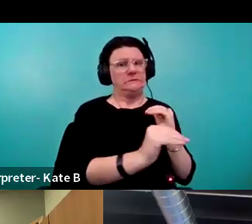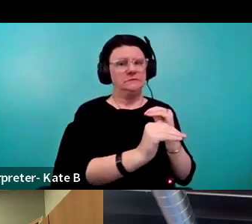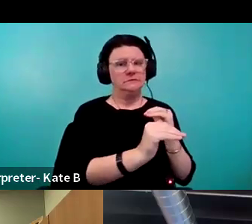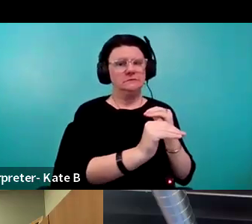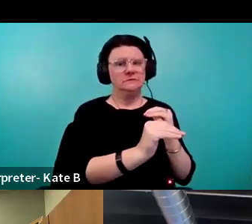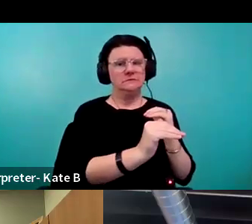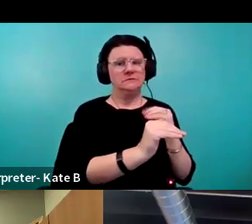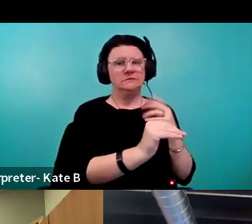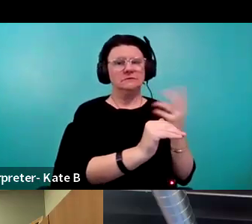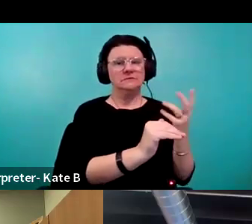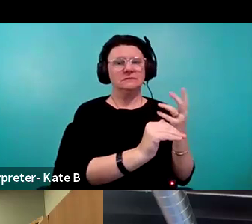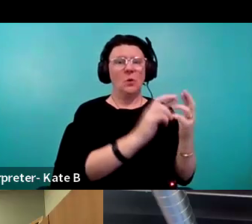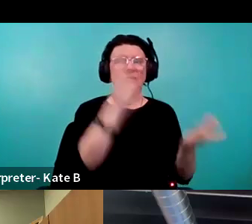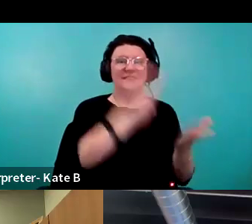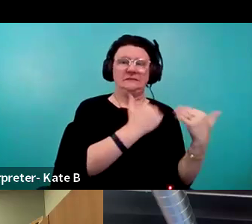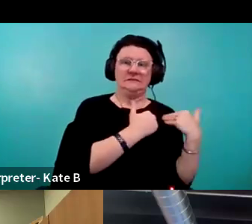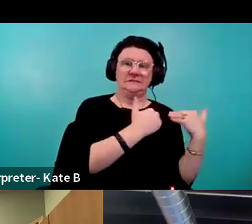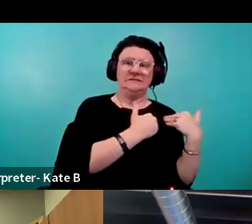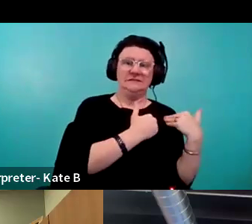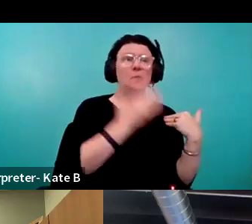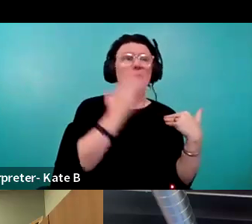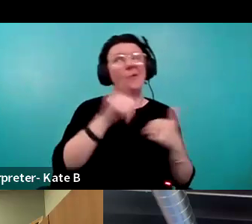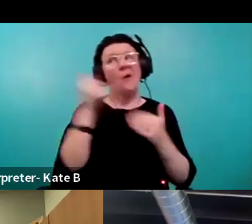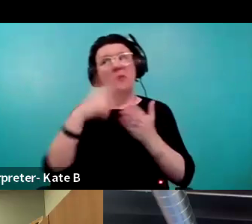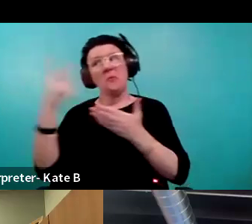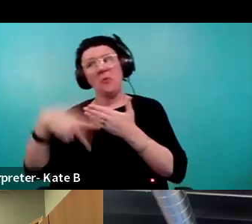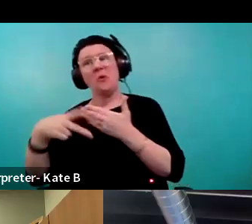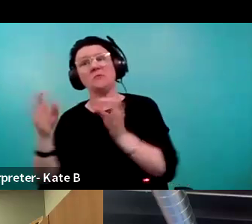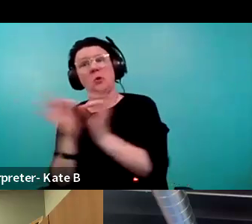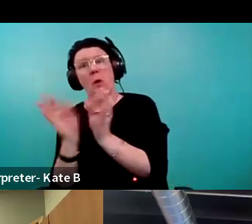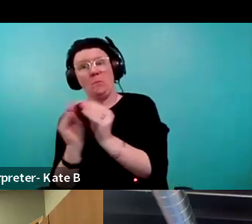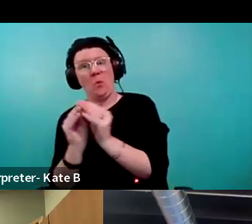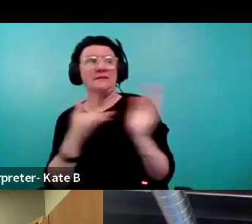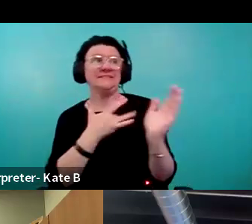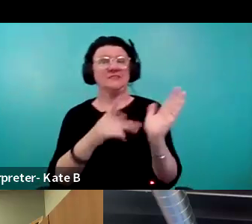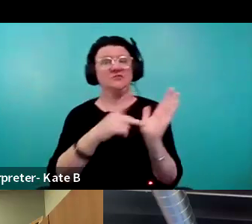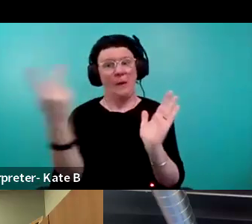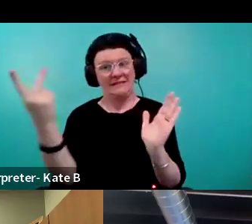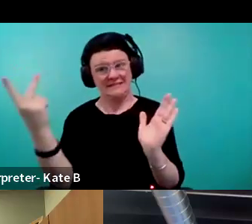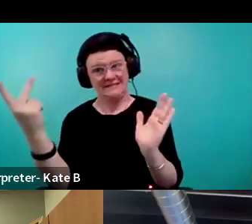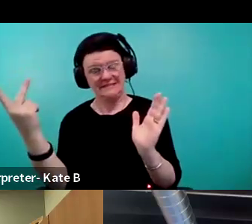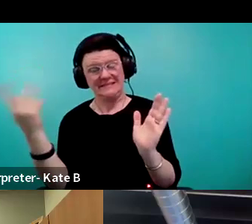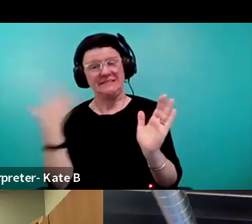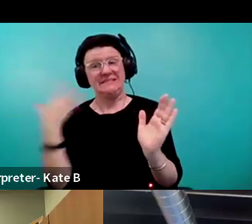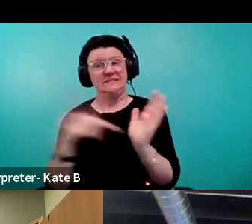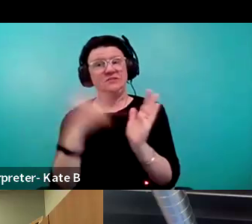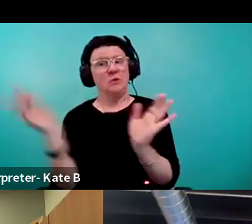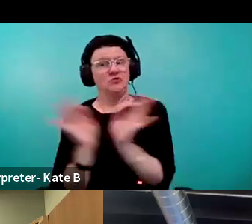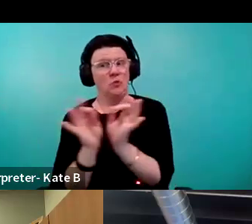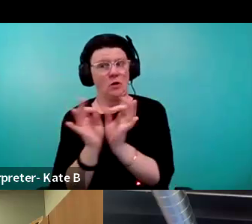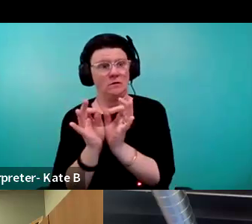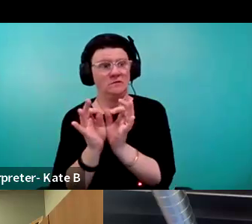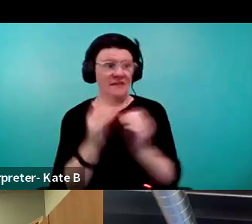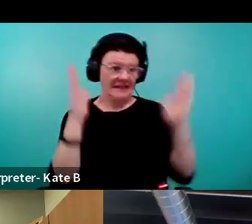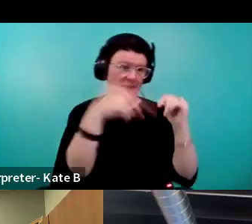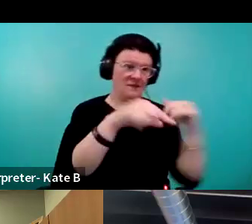burden. But I know many of them cost much more than that, more than twice that. And for them to pay that